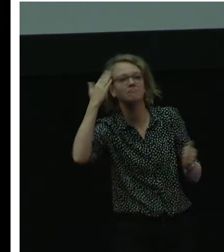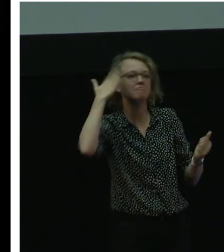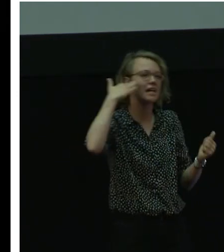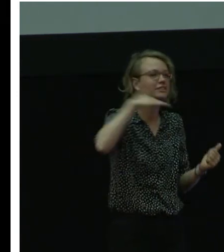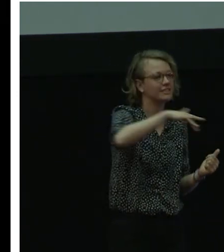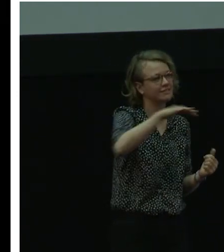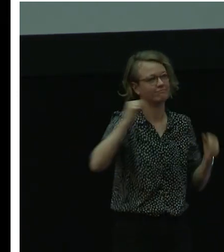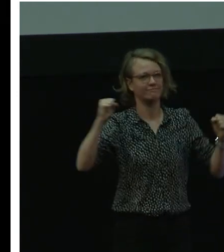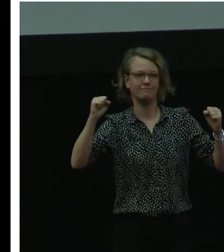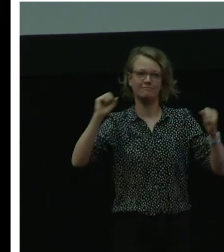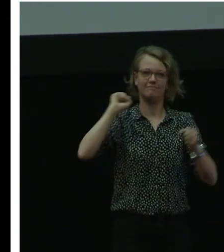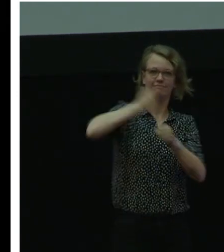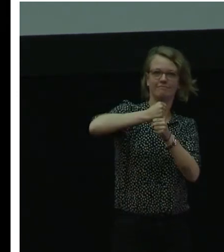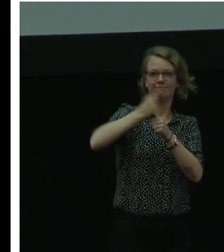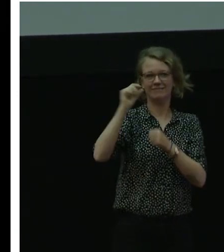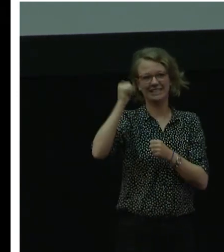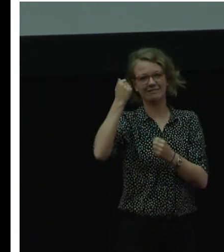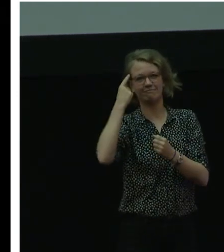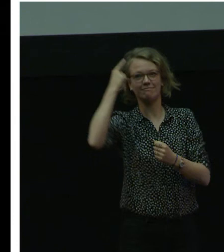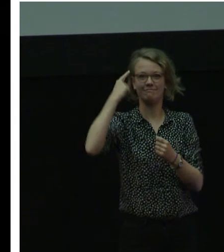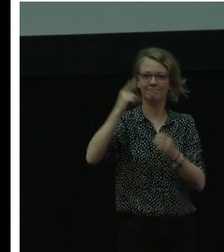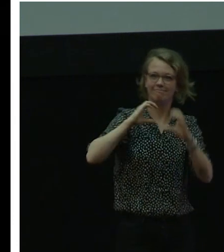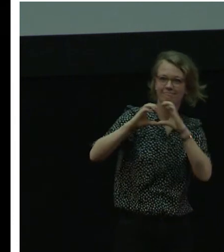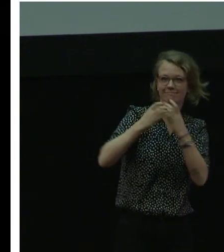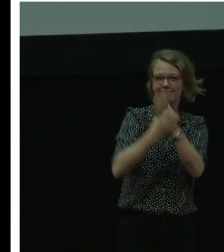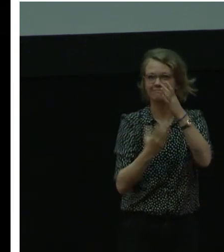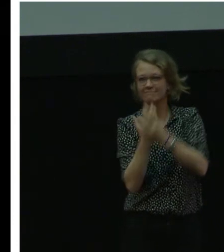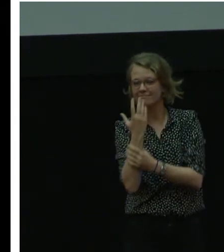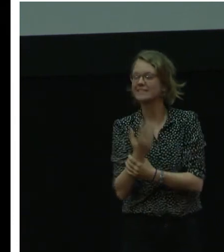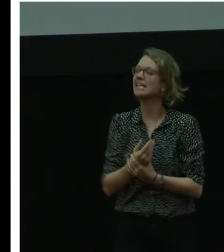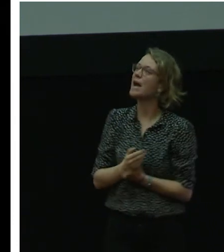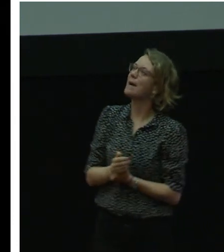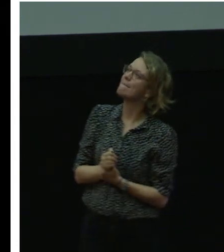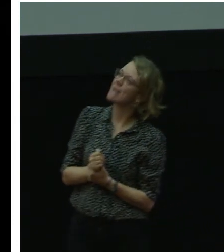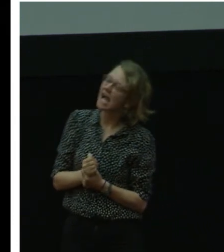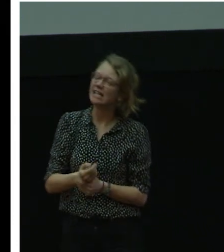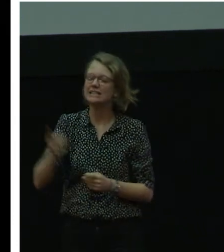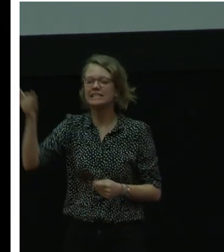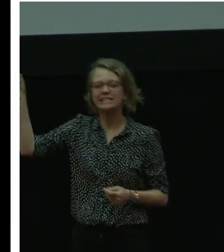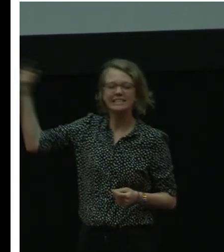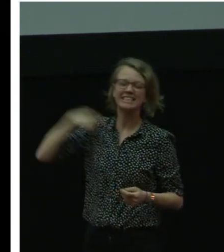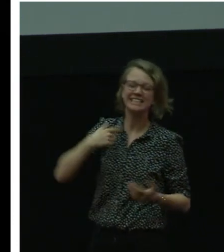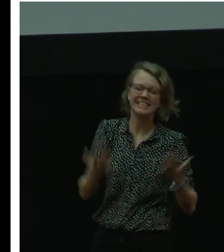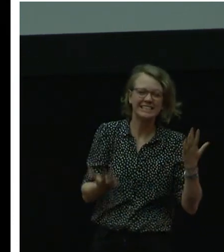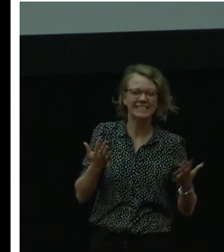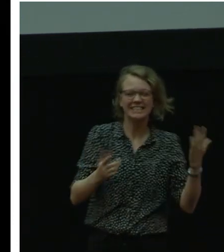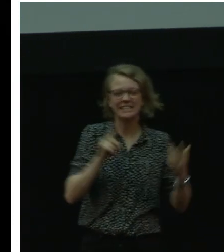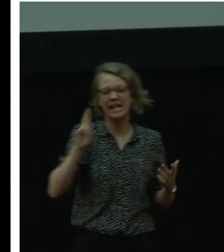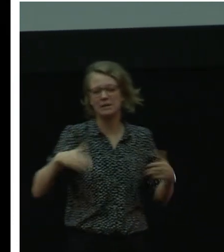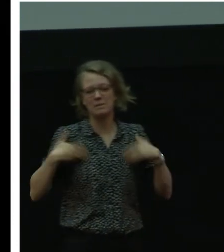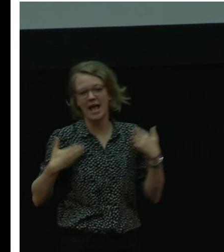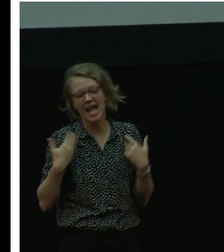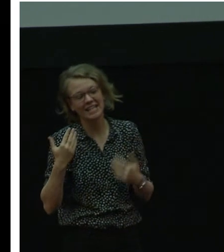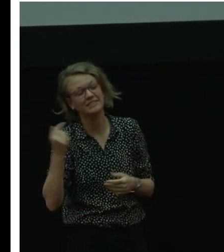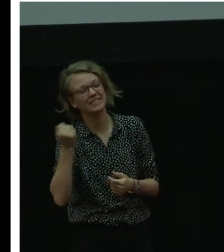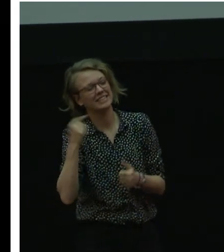Every year there are a couple of researchers, students that have this revolutionary idea of these gloves